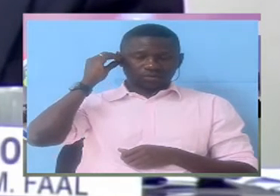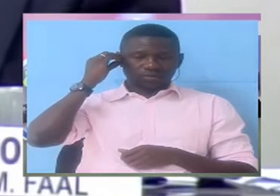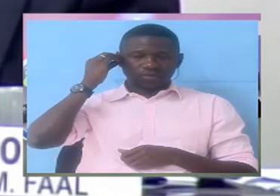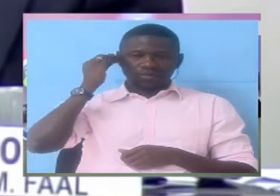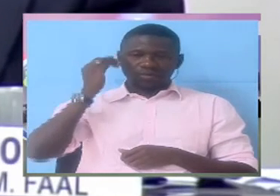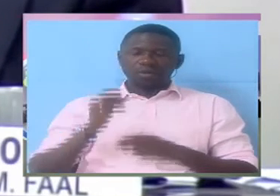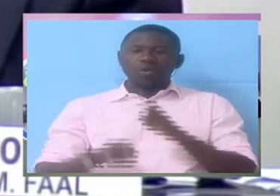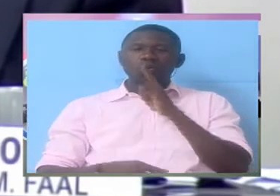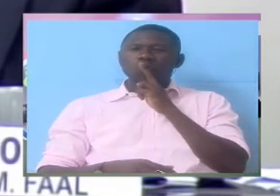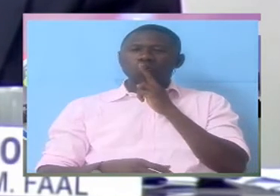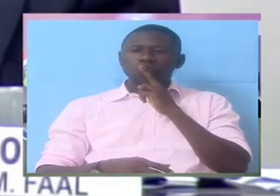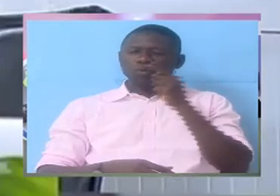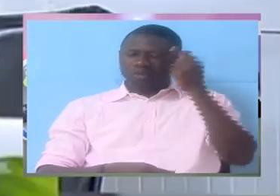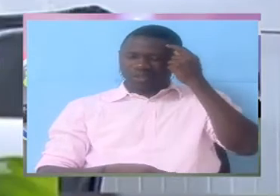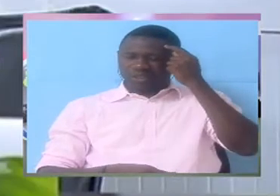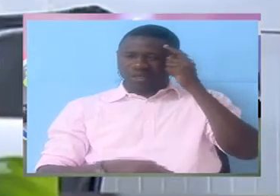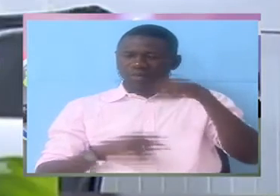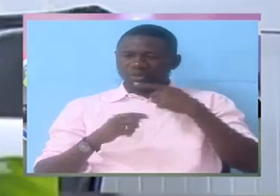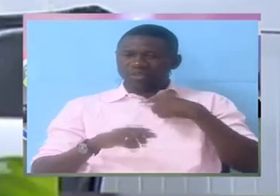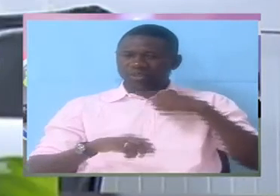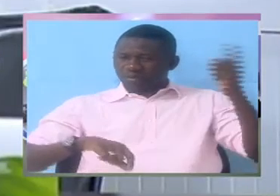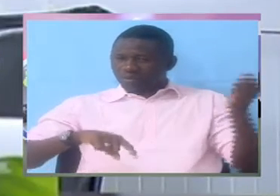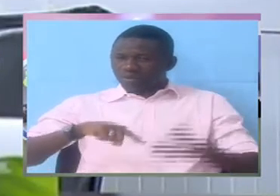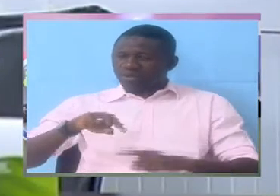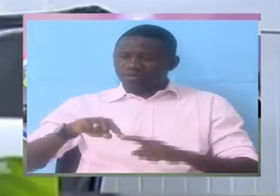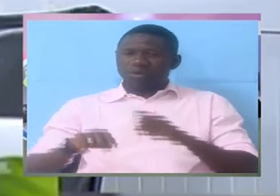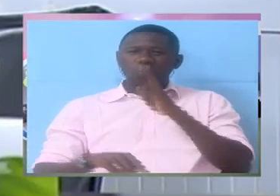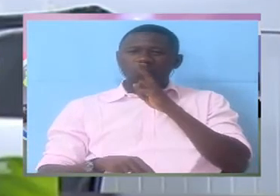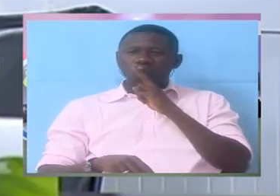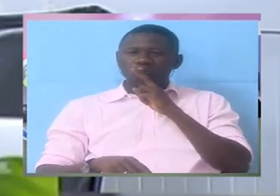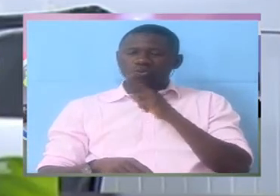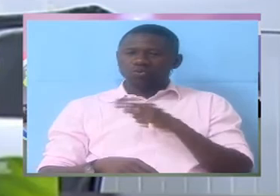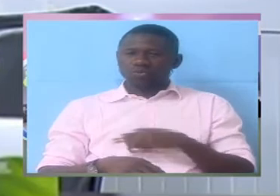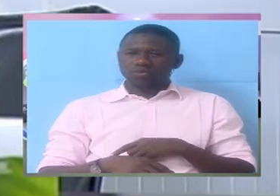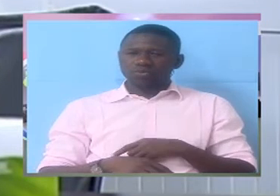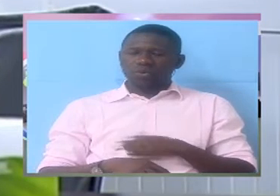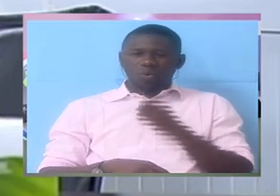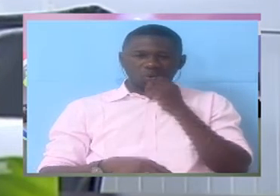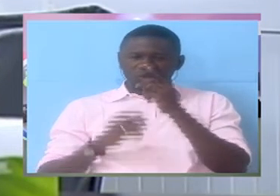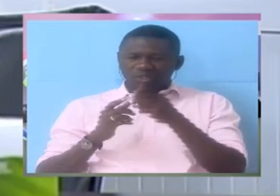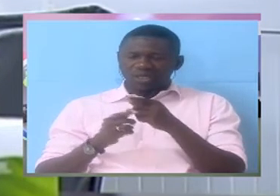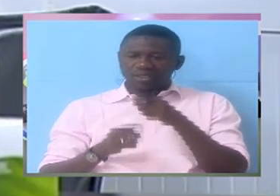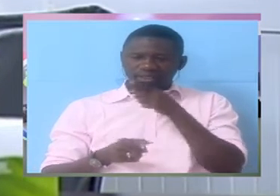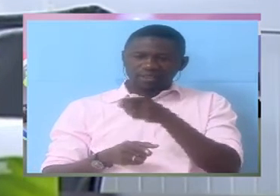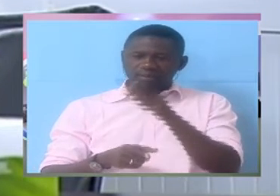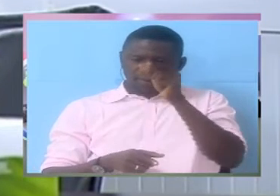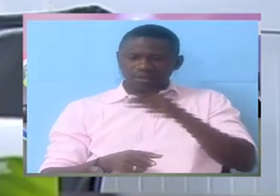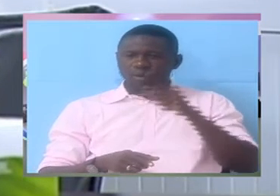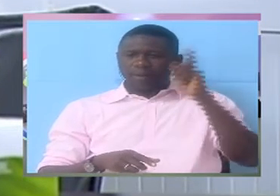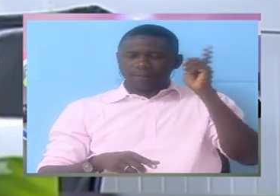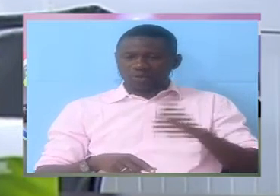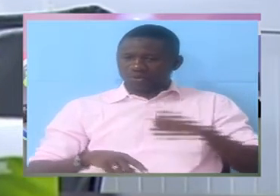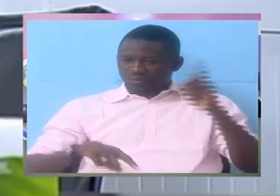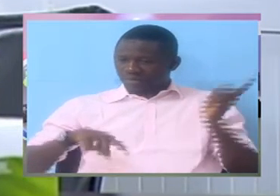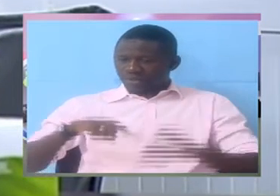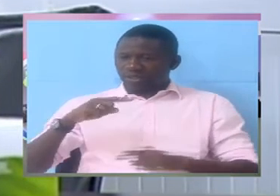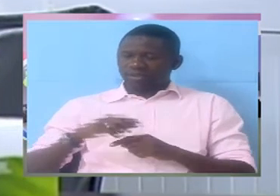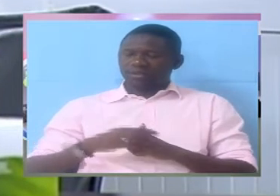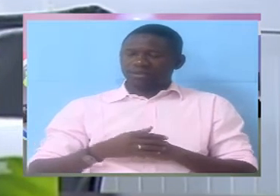penalty? Lumaleka o kuluro dun nyala tombon ko nyi nyanta kulula tenne.